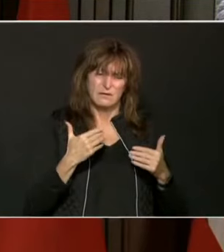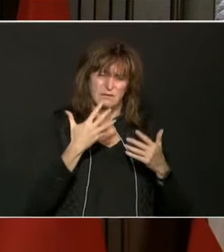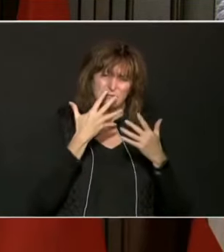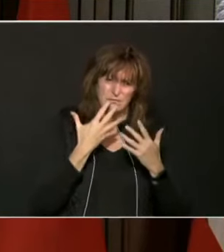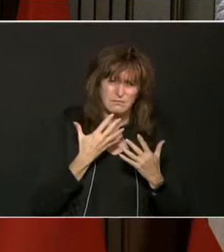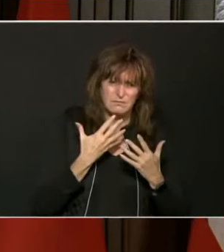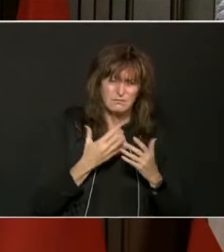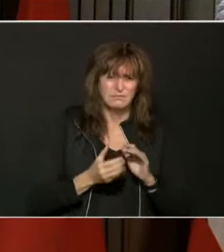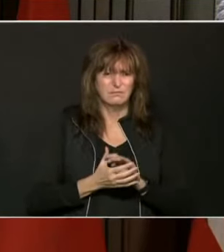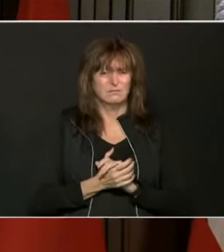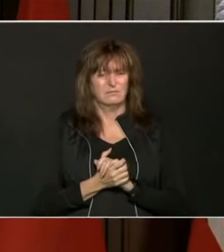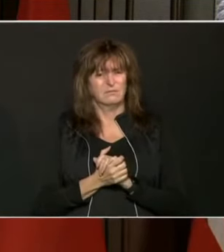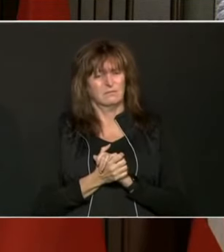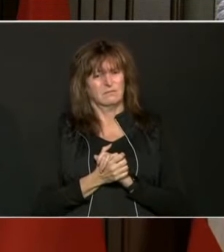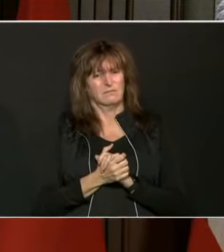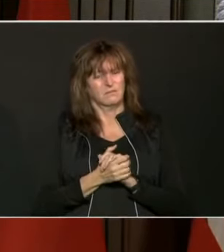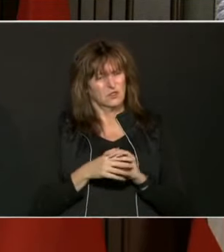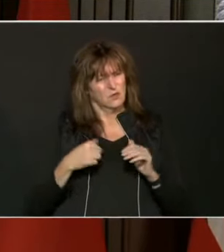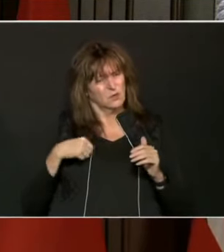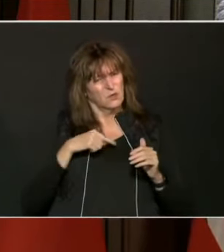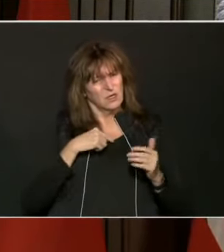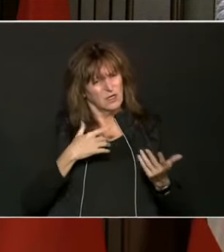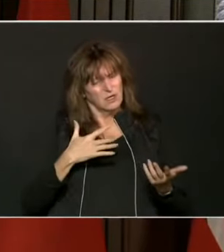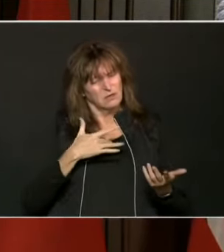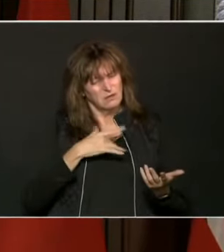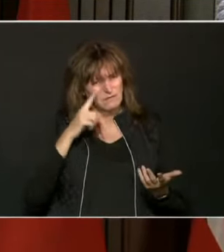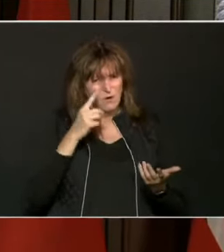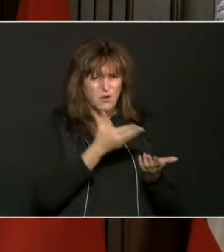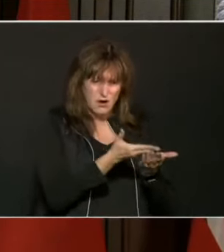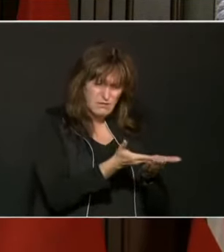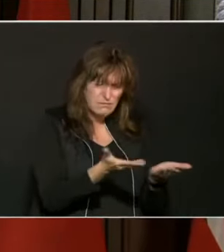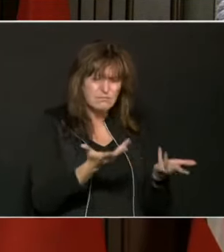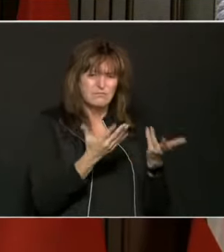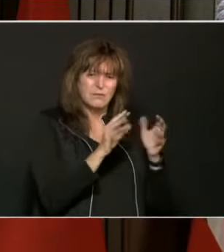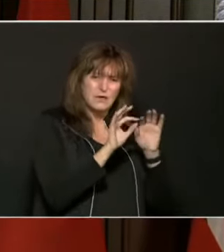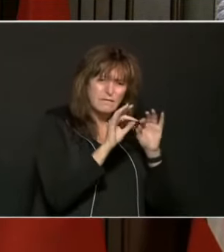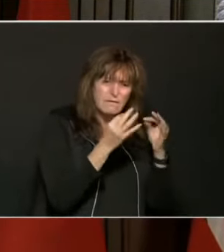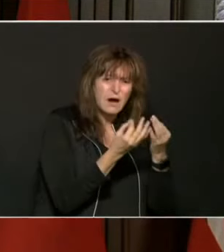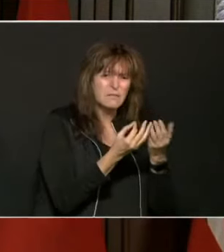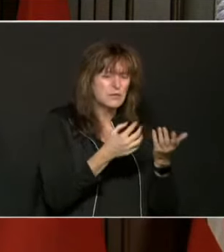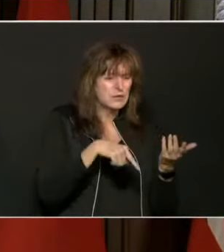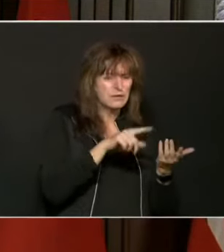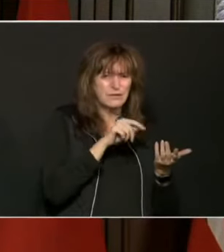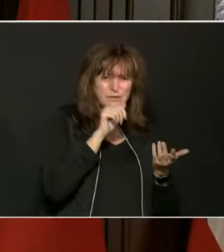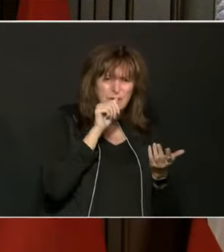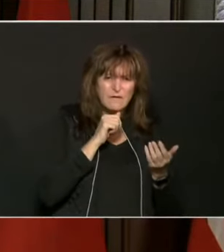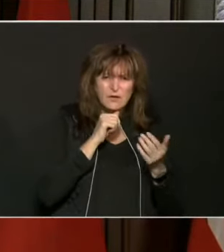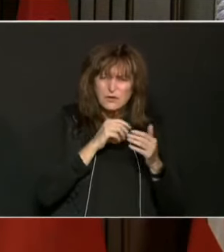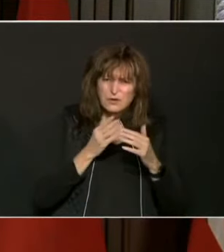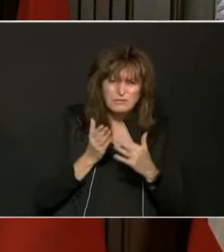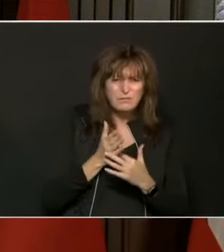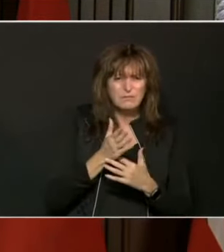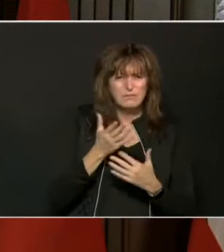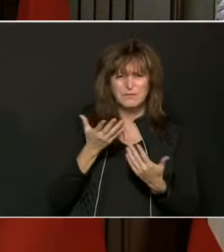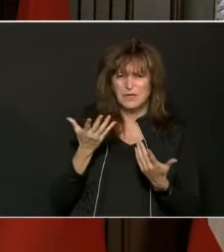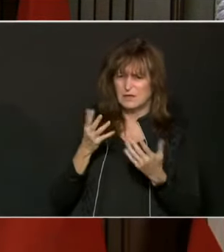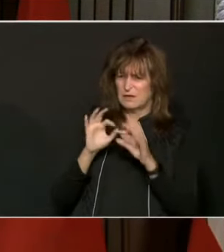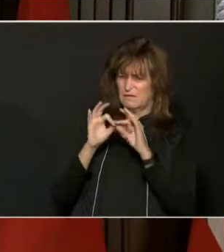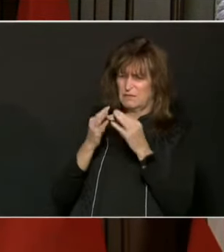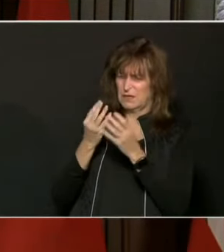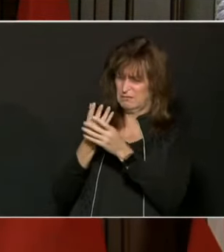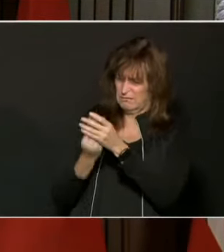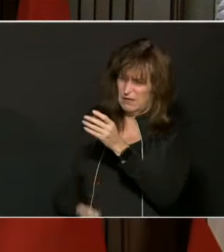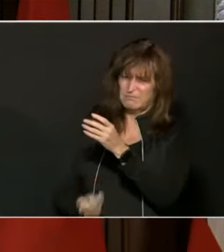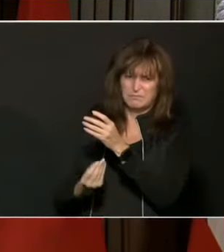our hearts go out to those family members who have suffered such tragic losses. Thinking about